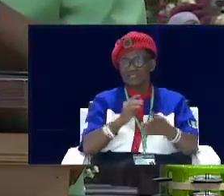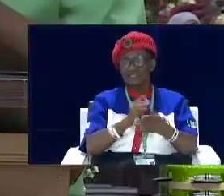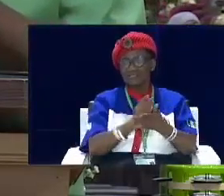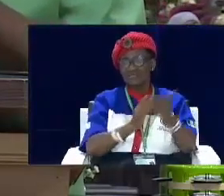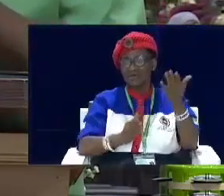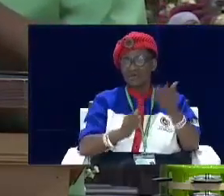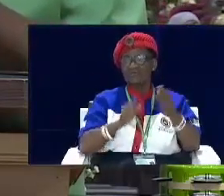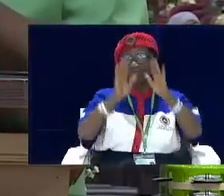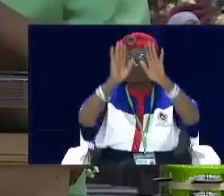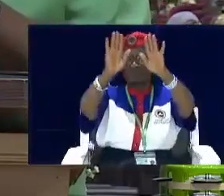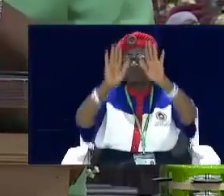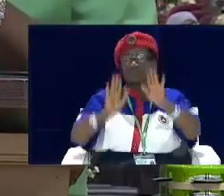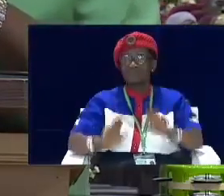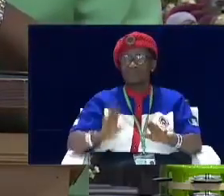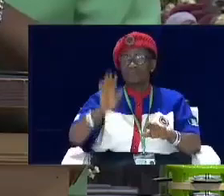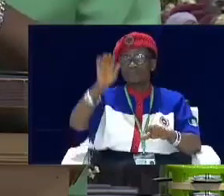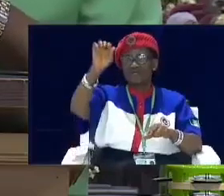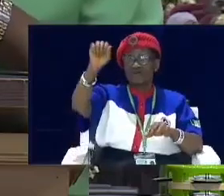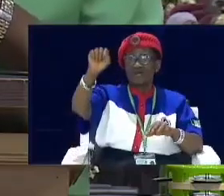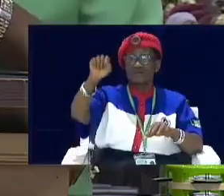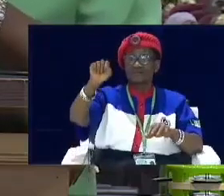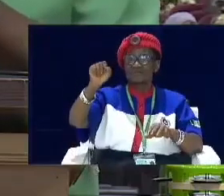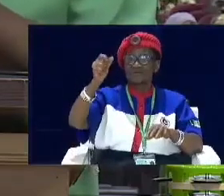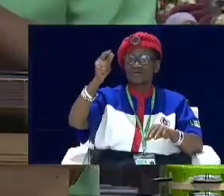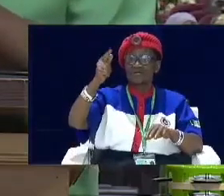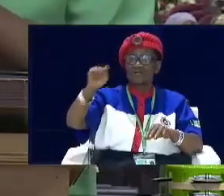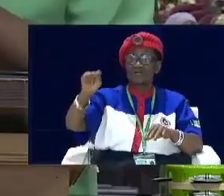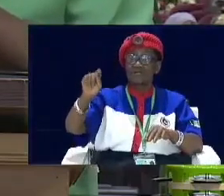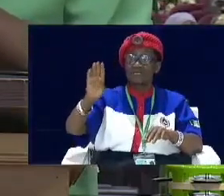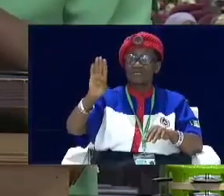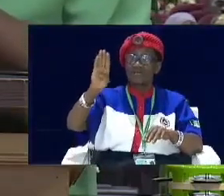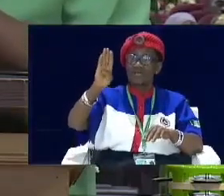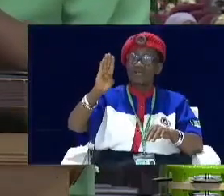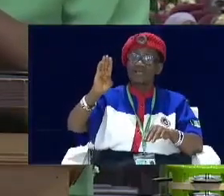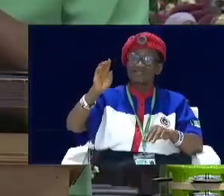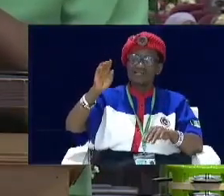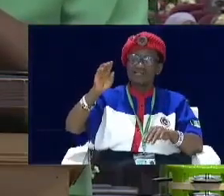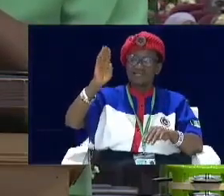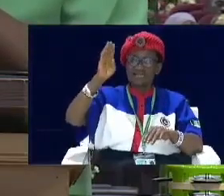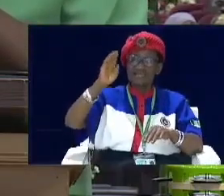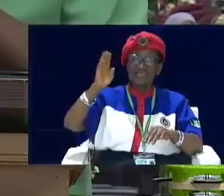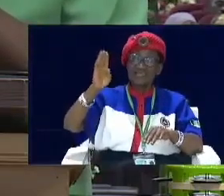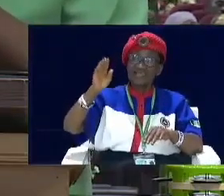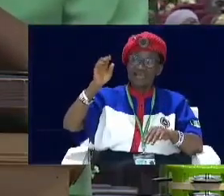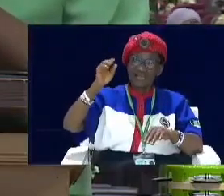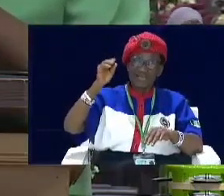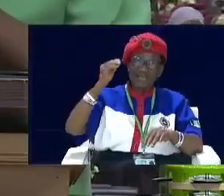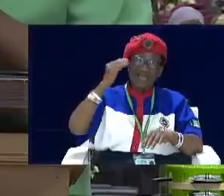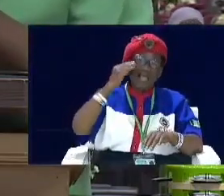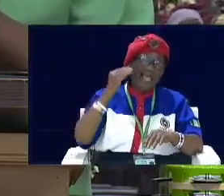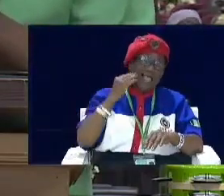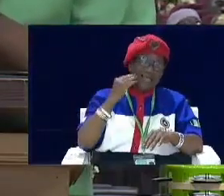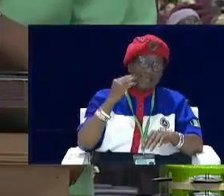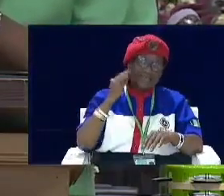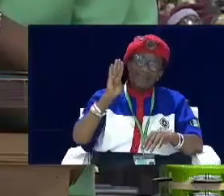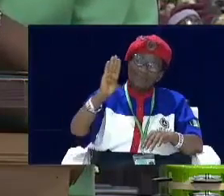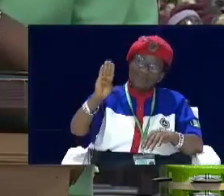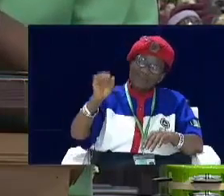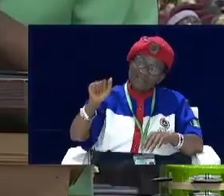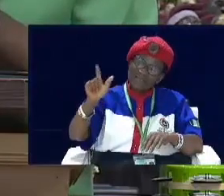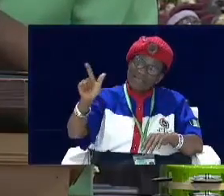tí ó sì ṣiṣẹ́ ìyanu ni. The bald head didn't grow. Irun tó orí tó ti pá ò padà wúrun.